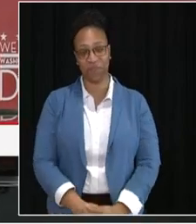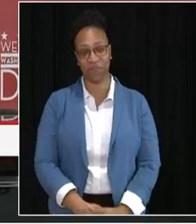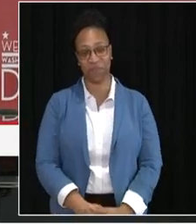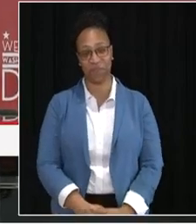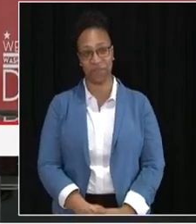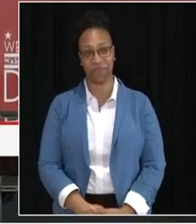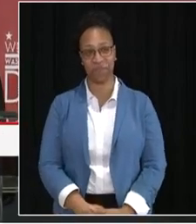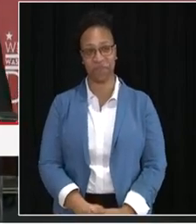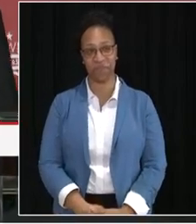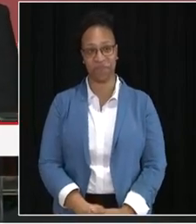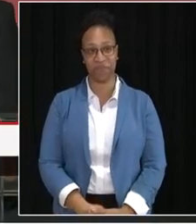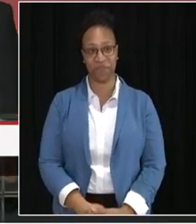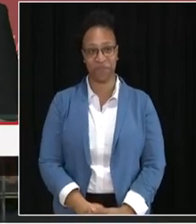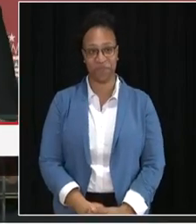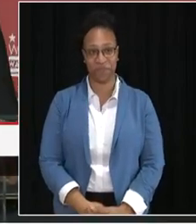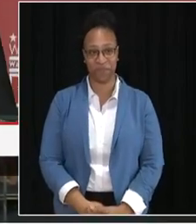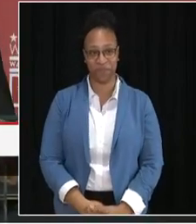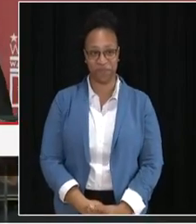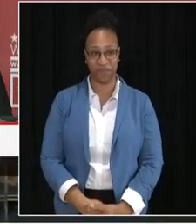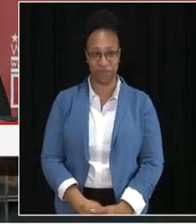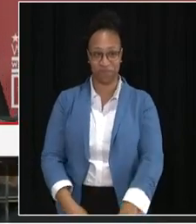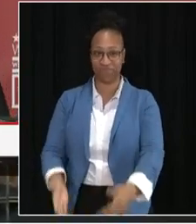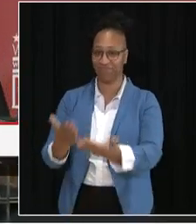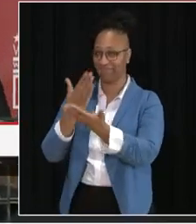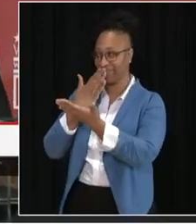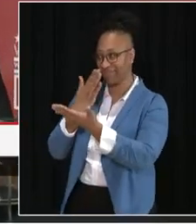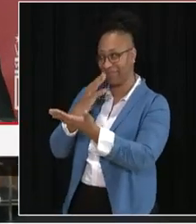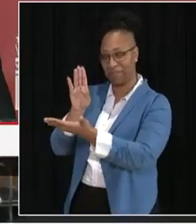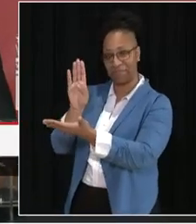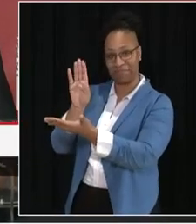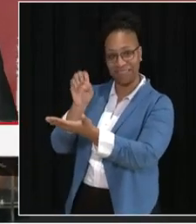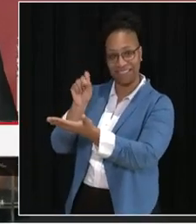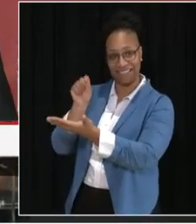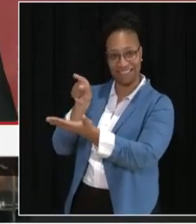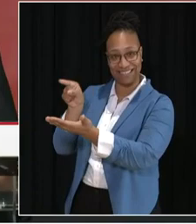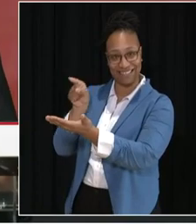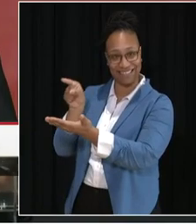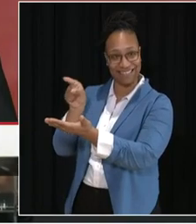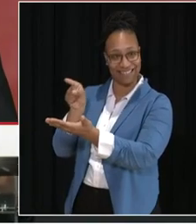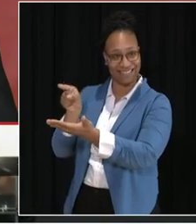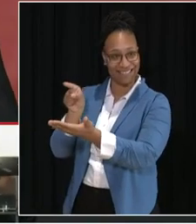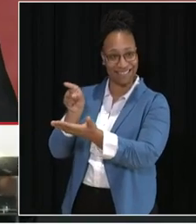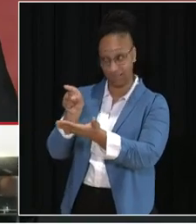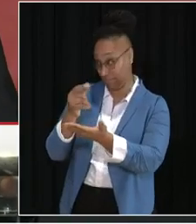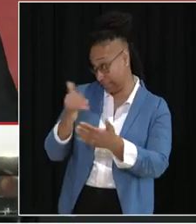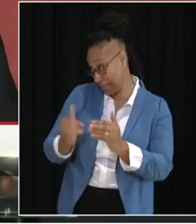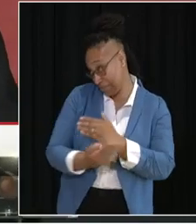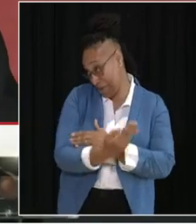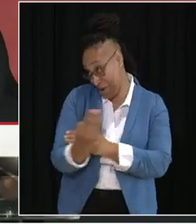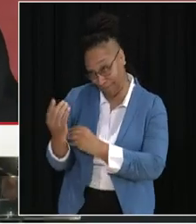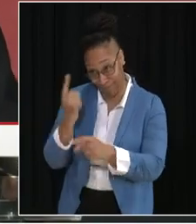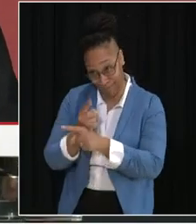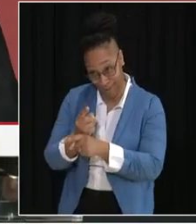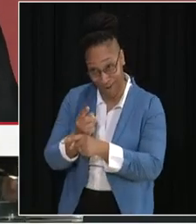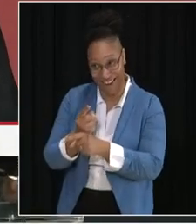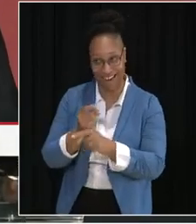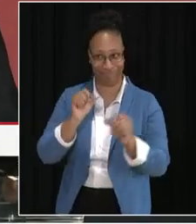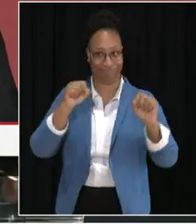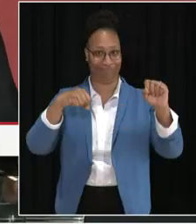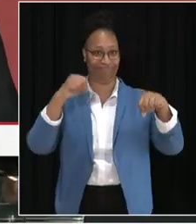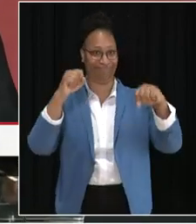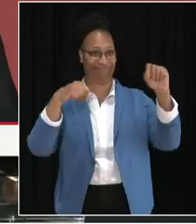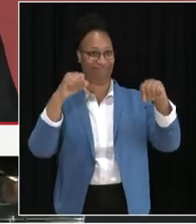Thank you, Mr. Best. So, good morning. It's still morning. This is a vision come true,